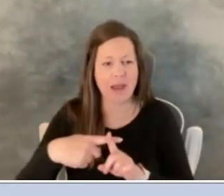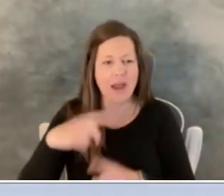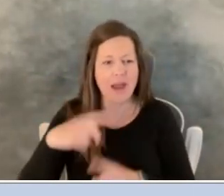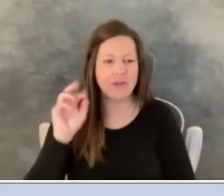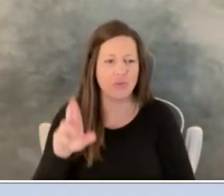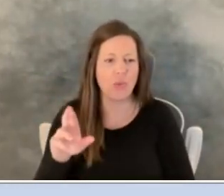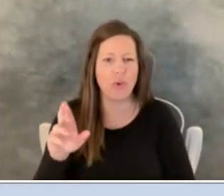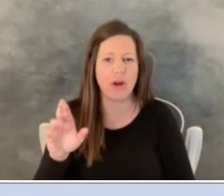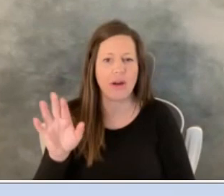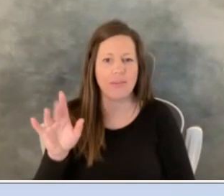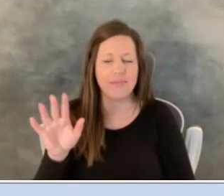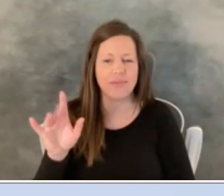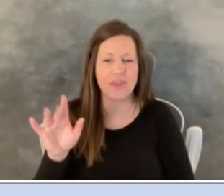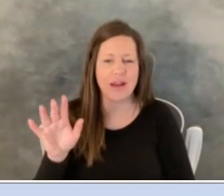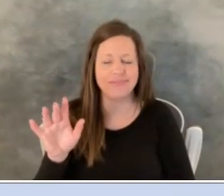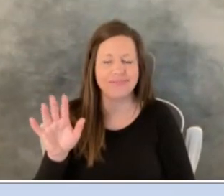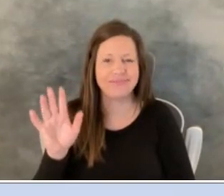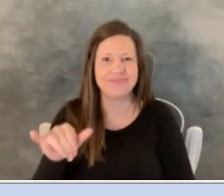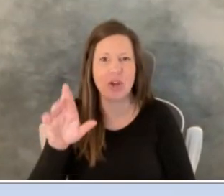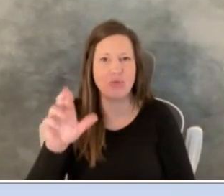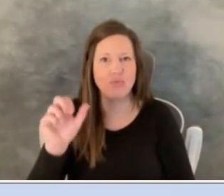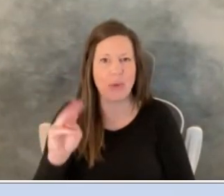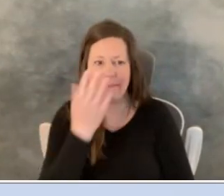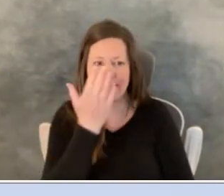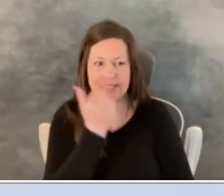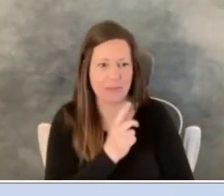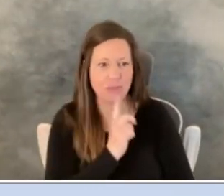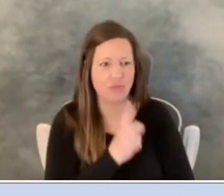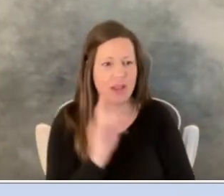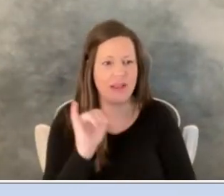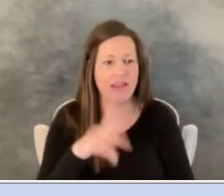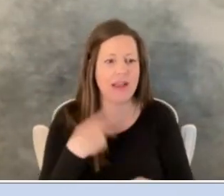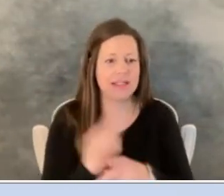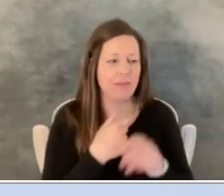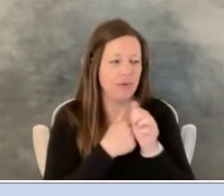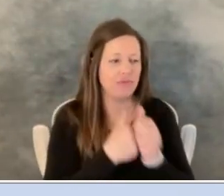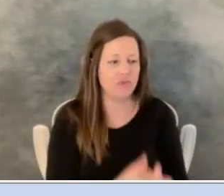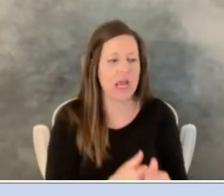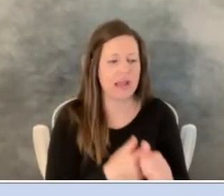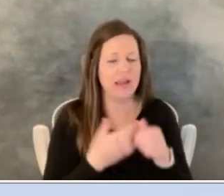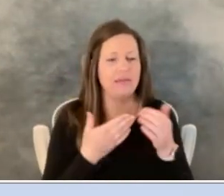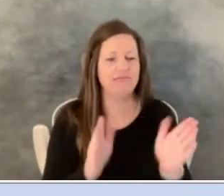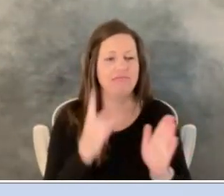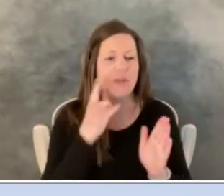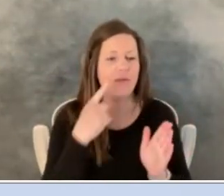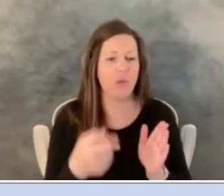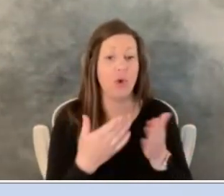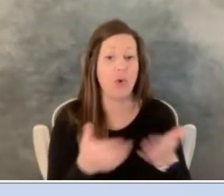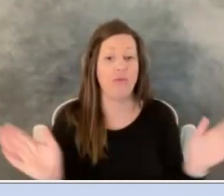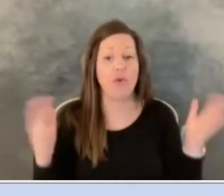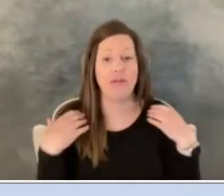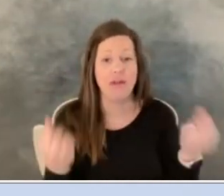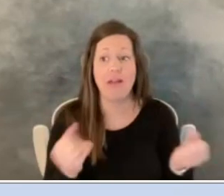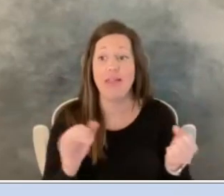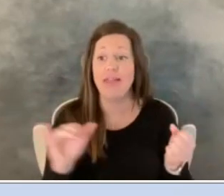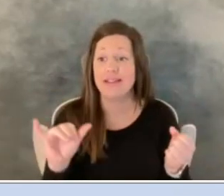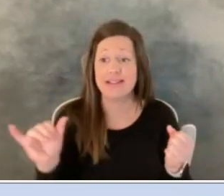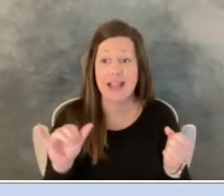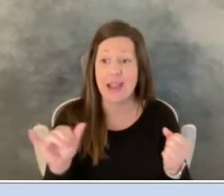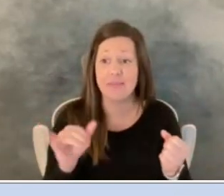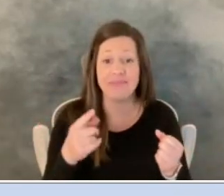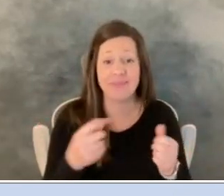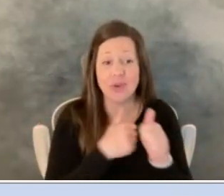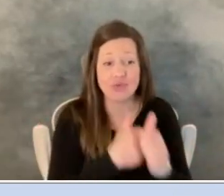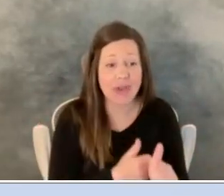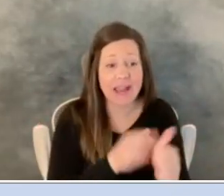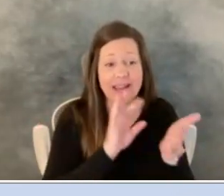that. And so it's become that kind of a tracking mechanism for your overall health. Just like you track your steps, your